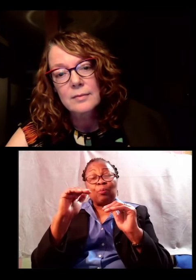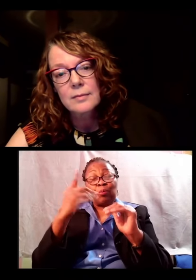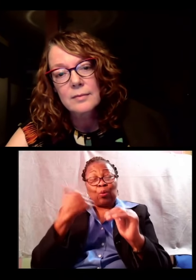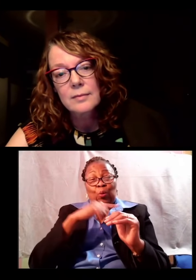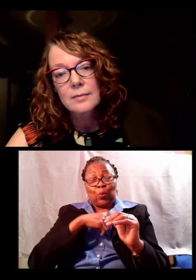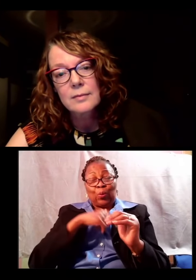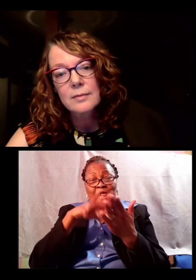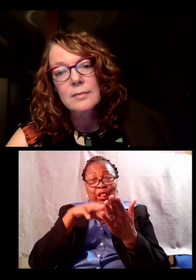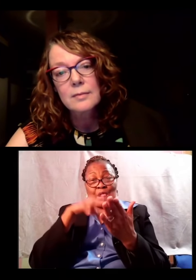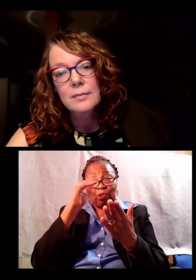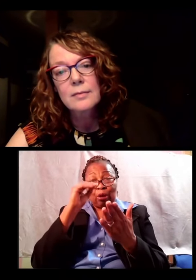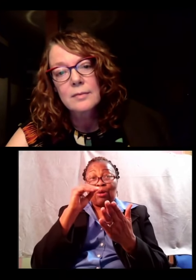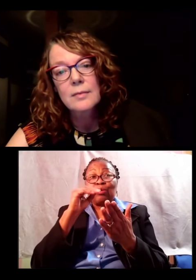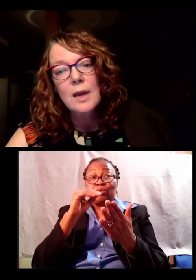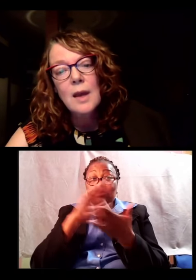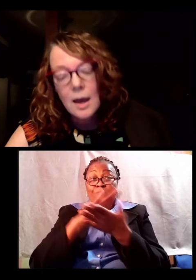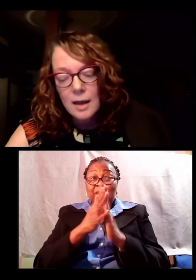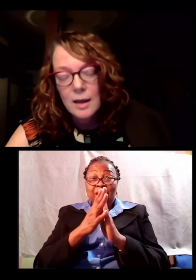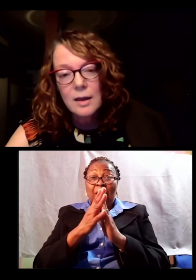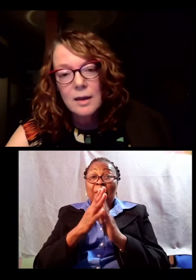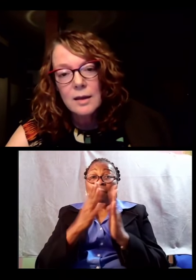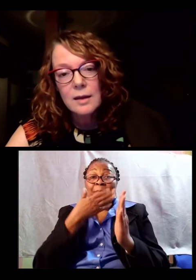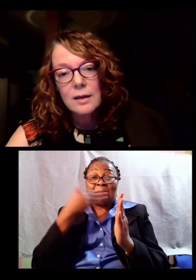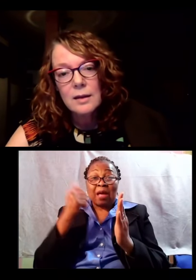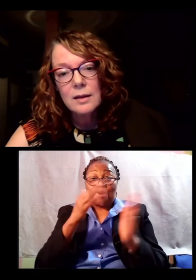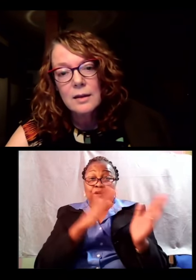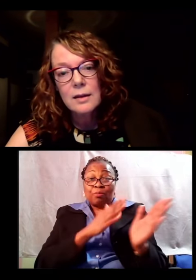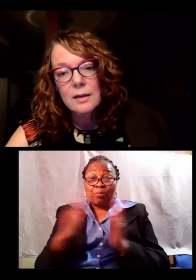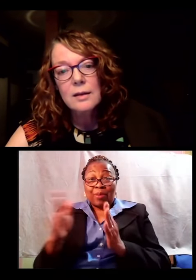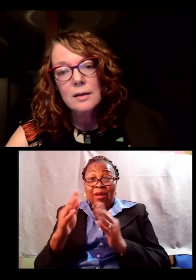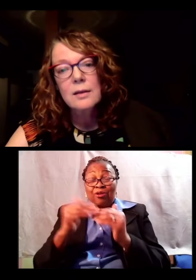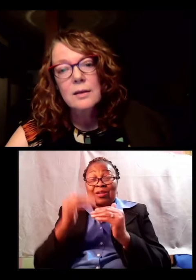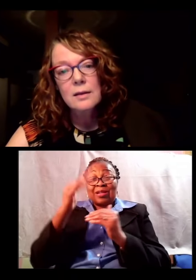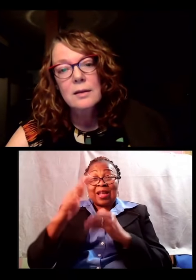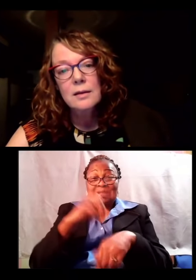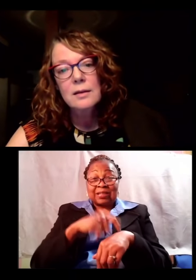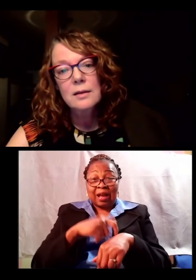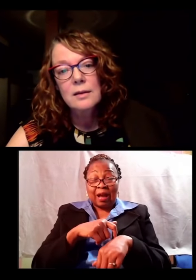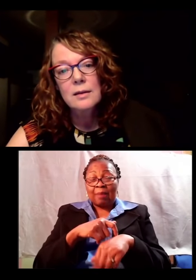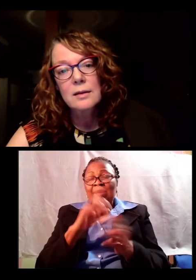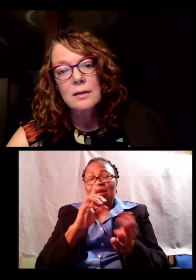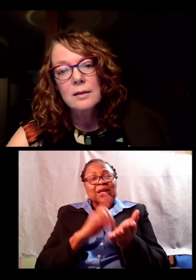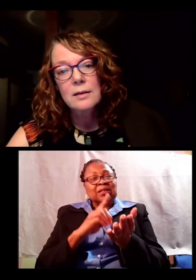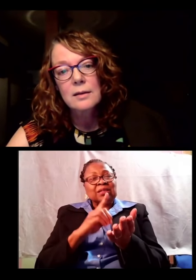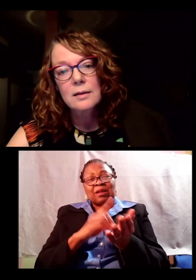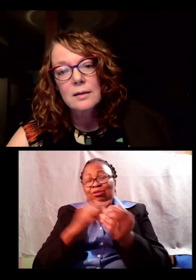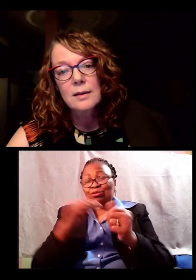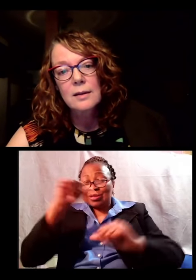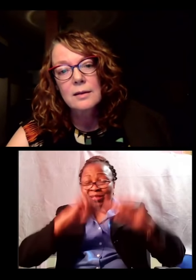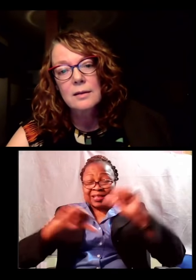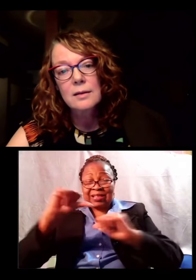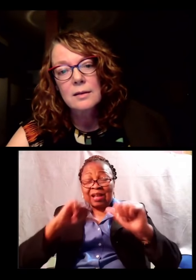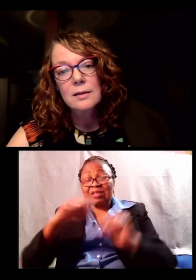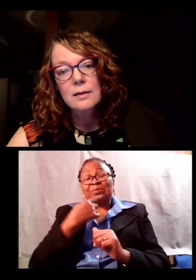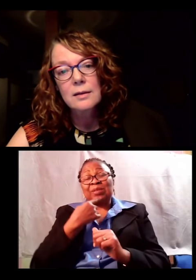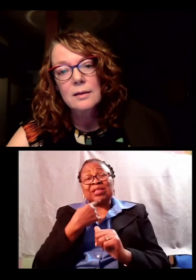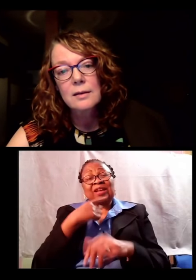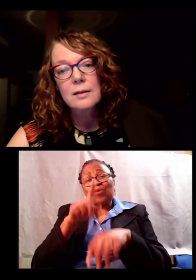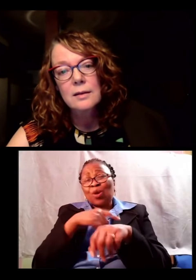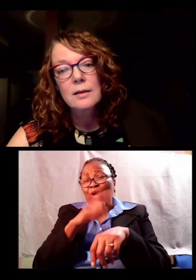be prepared next time, which epidemiologists have been telling officials for a very long time. We're not prepared